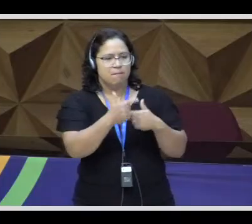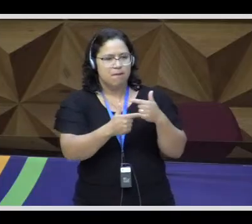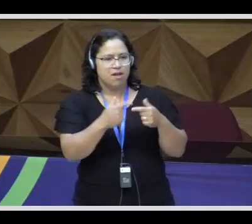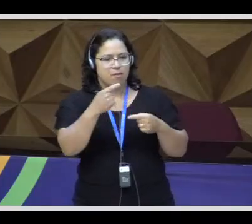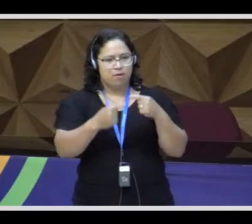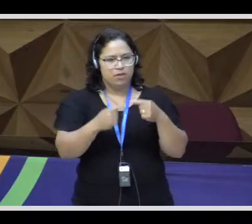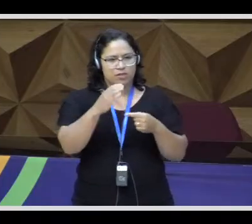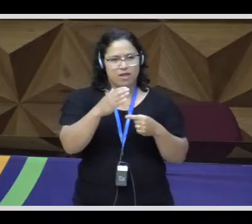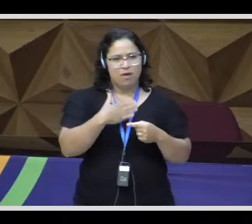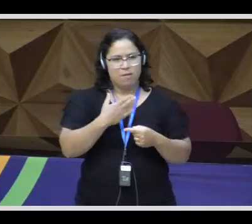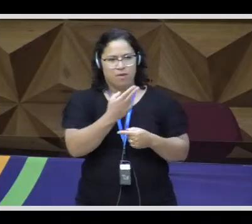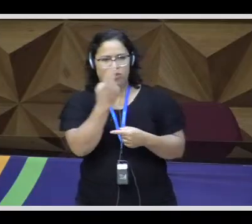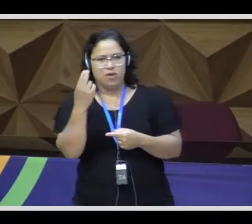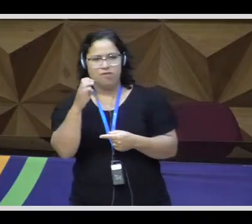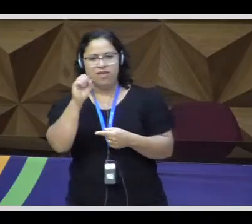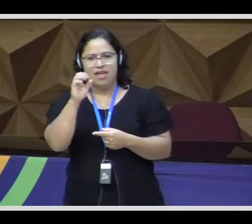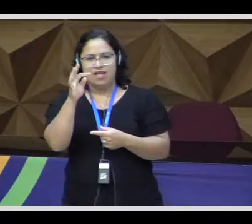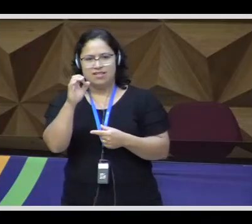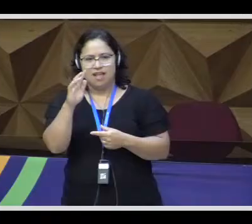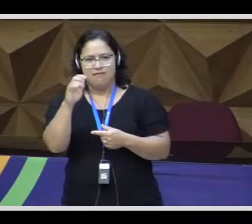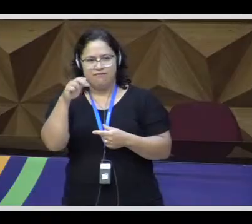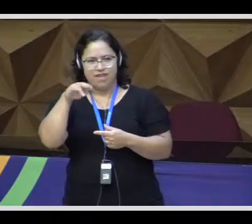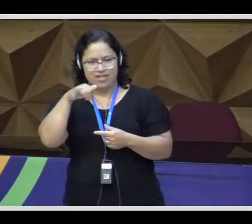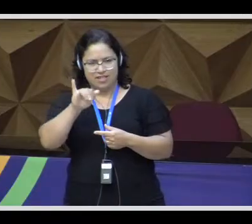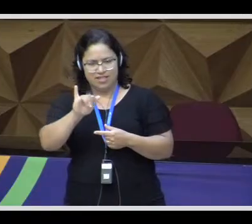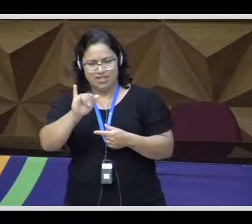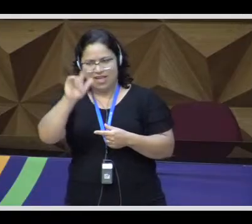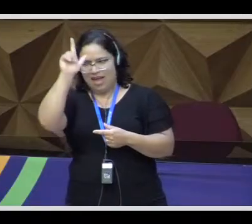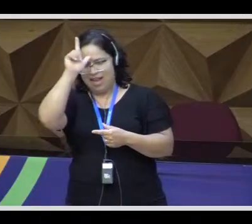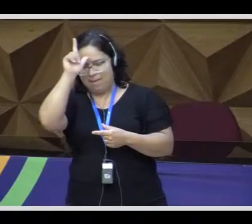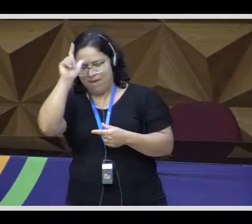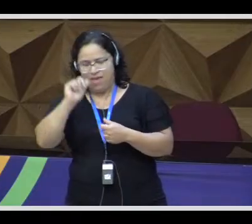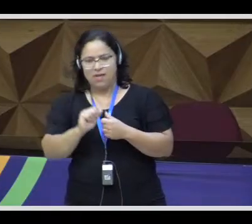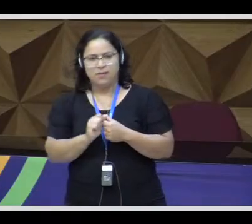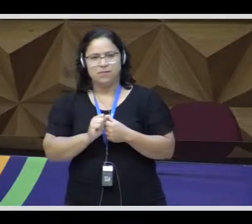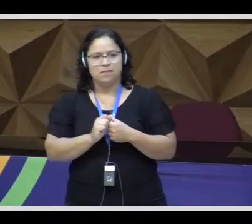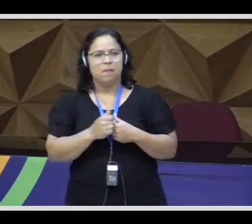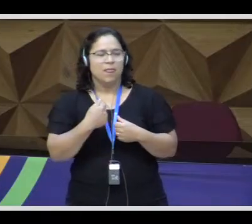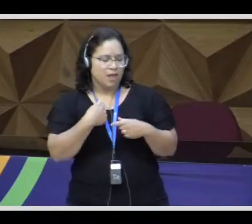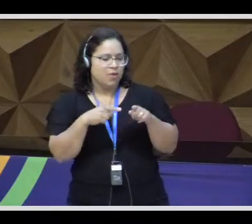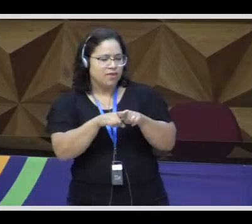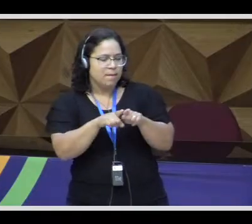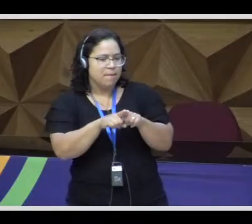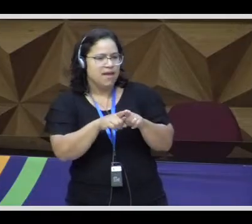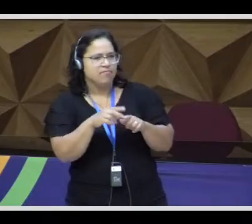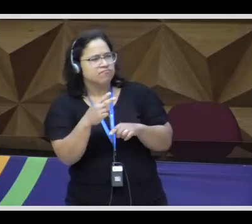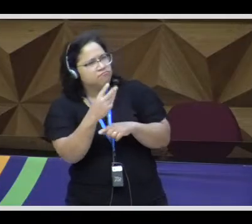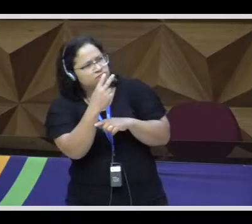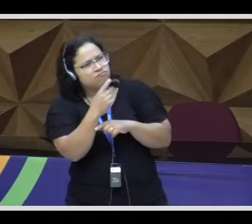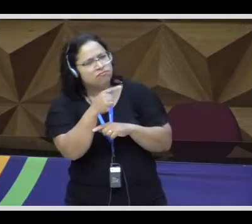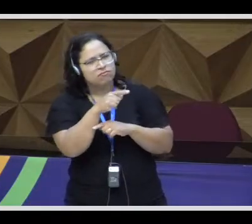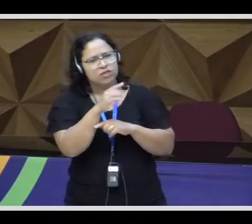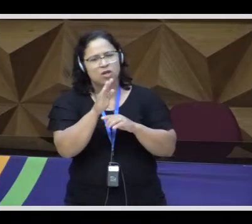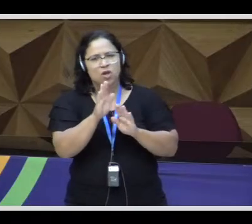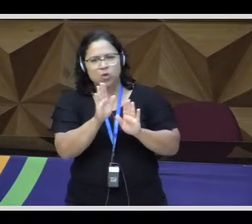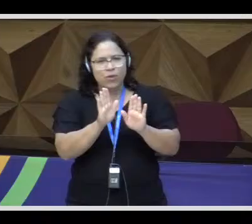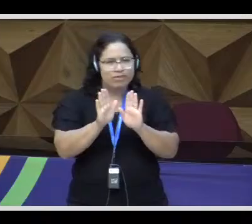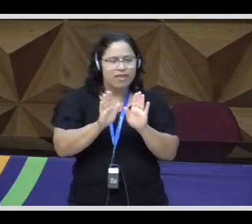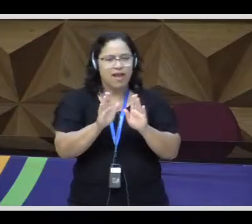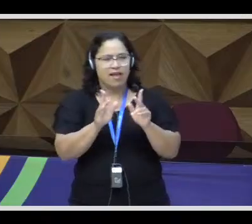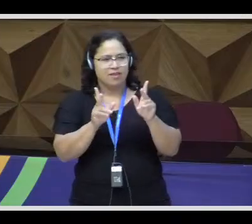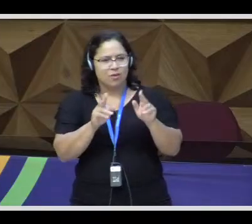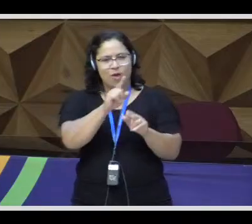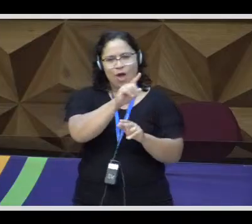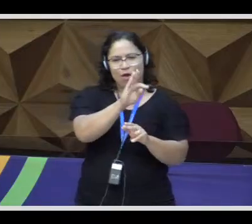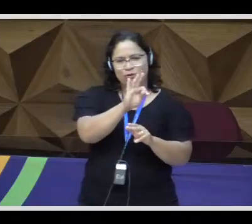Germany. Germany? Yeah, and we are also very carefully looking at this thing what Thiago mentioned, how